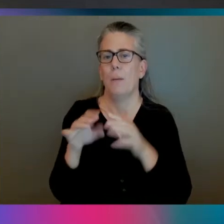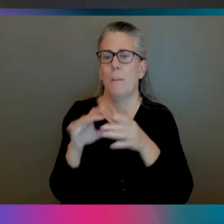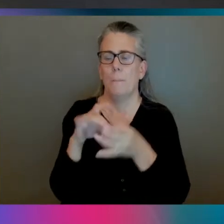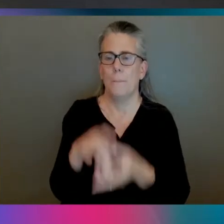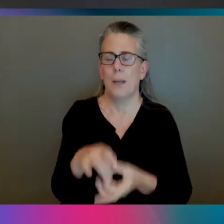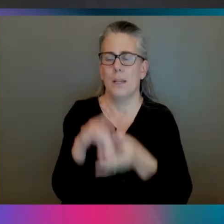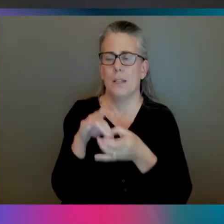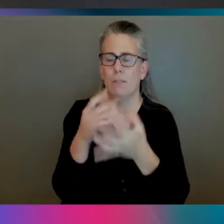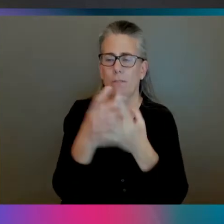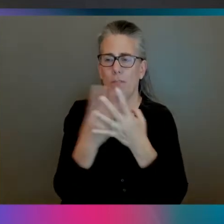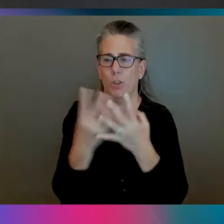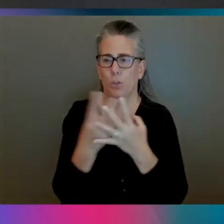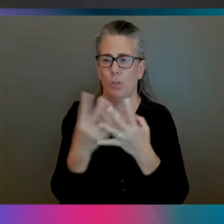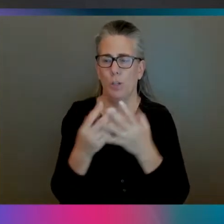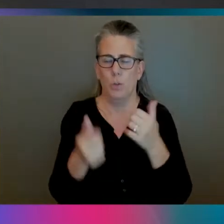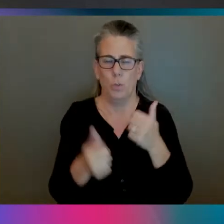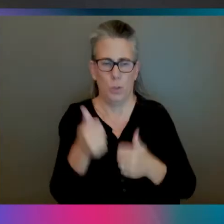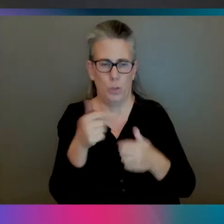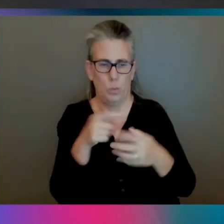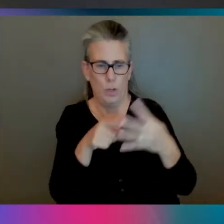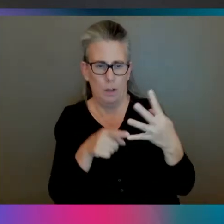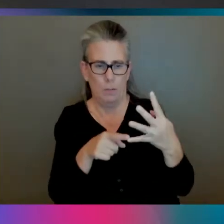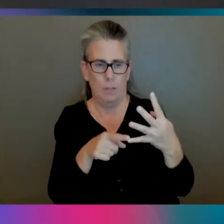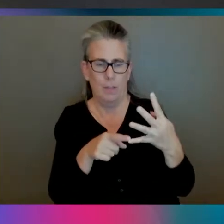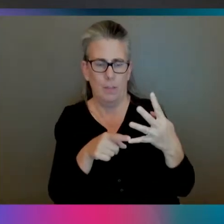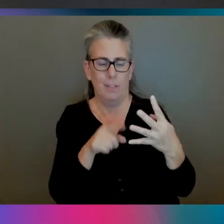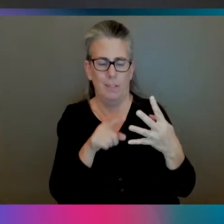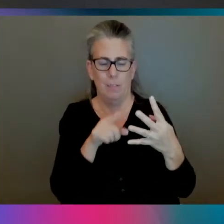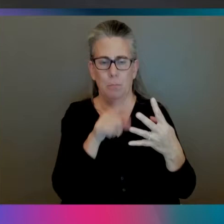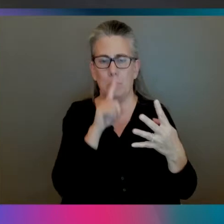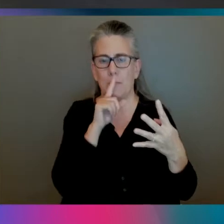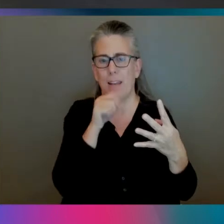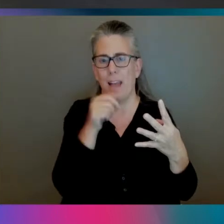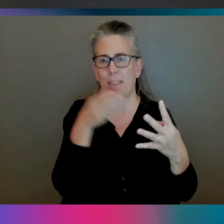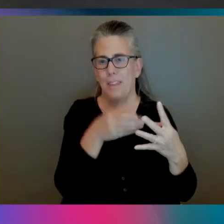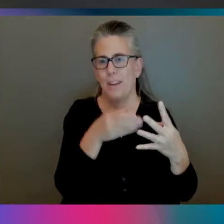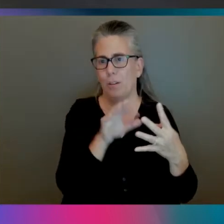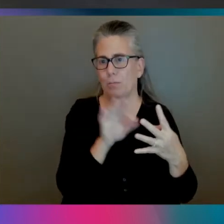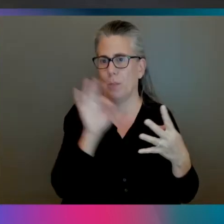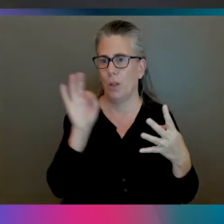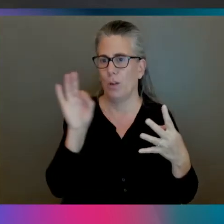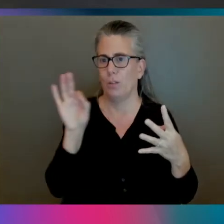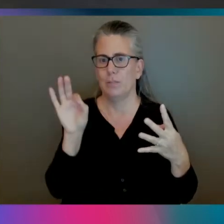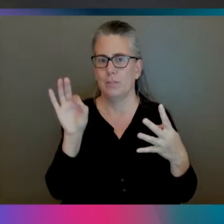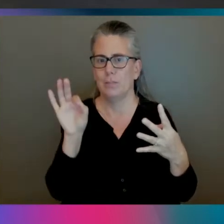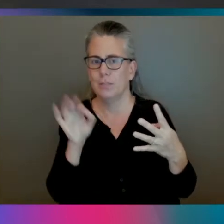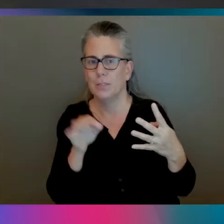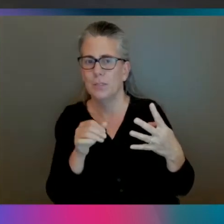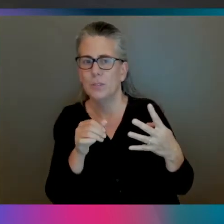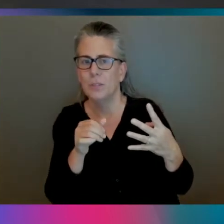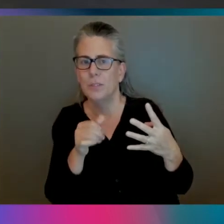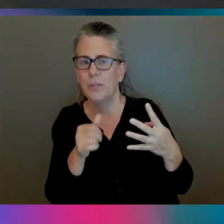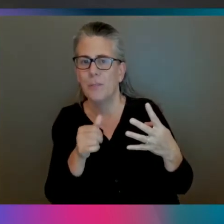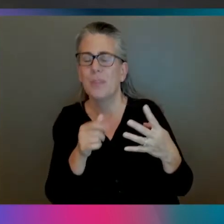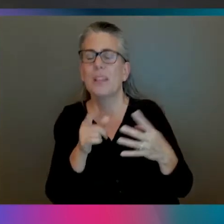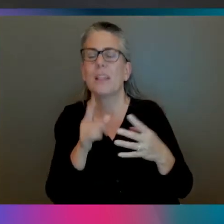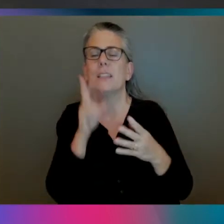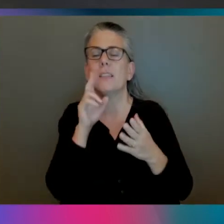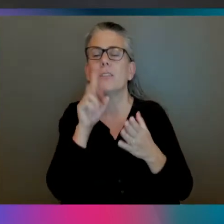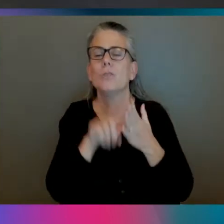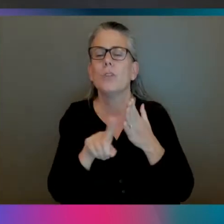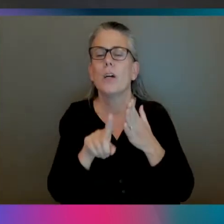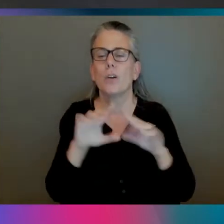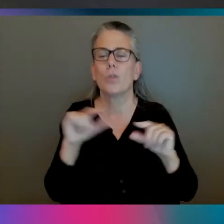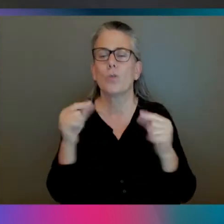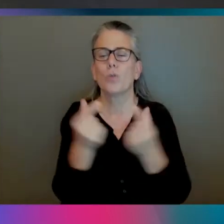which one of these belongs to the other. Okay, well, let's see what the entire group says. So all the learners, all the viewers, go ahead and type